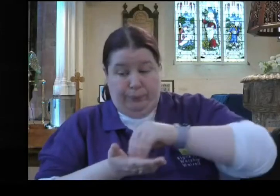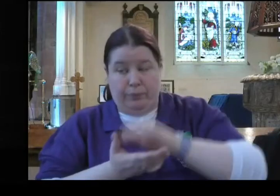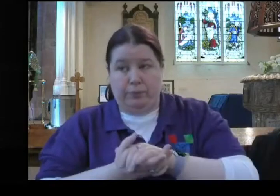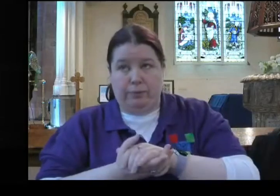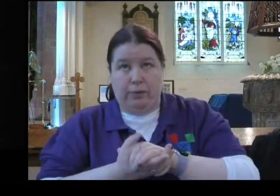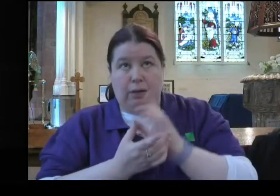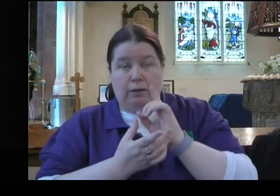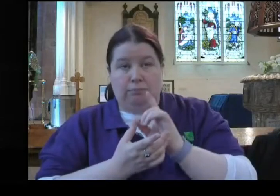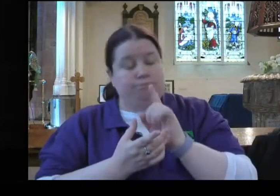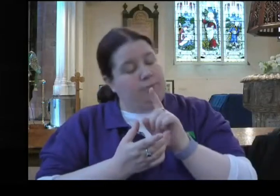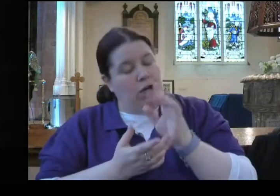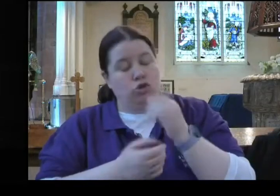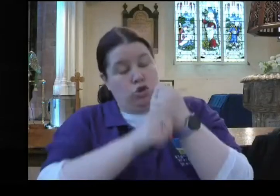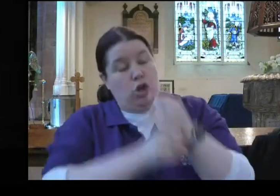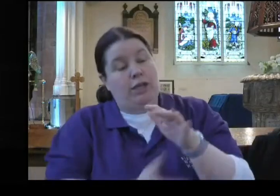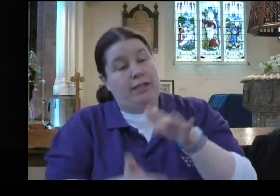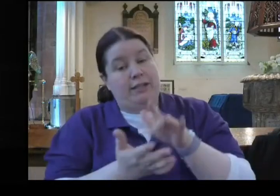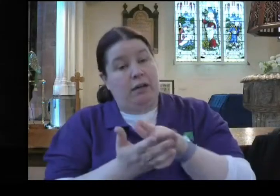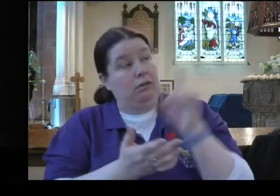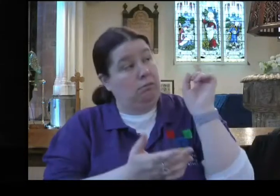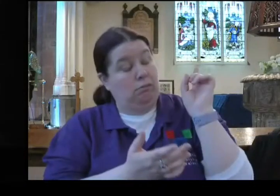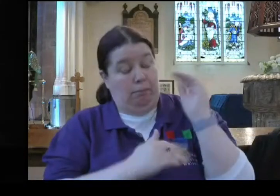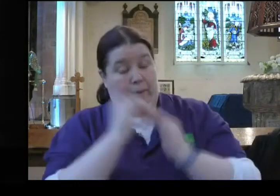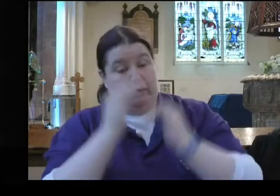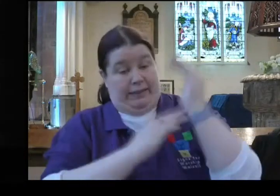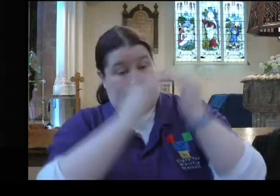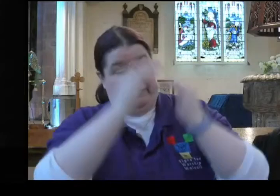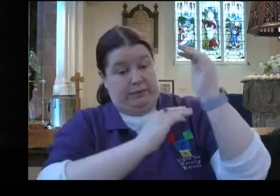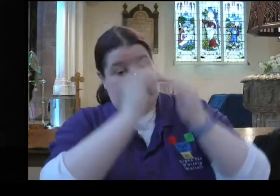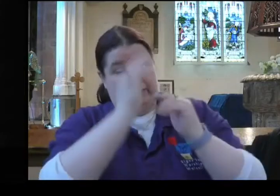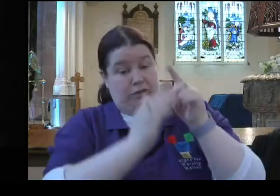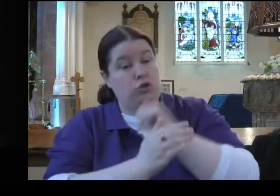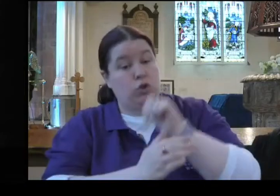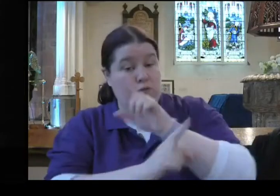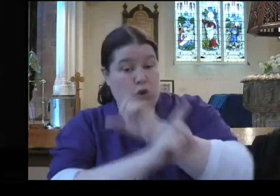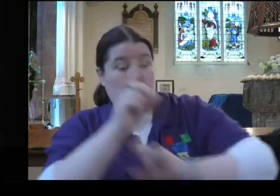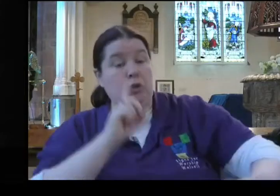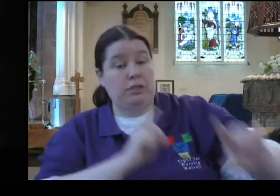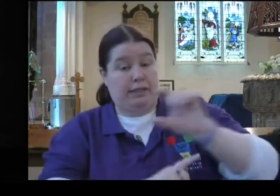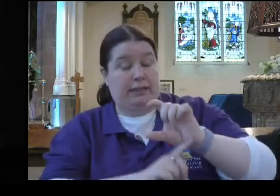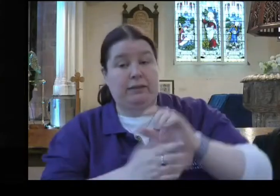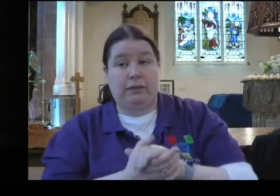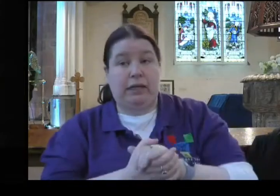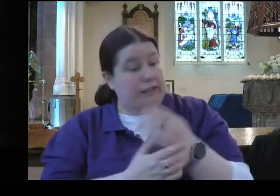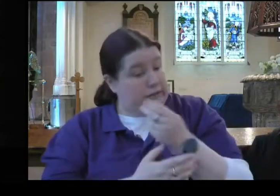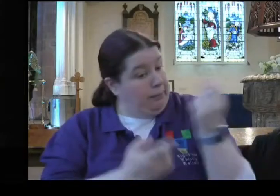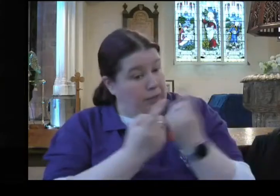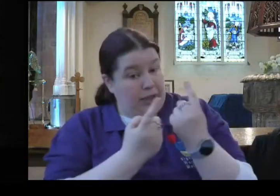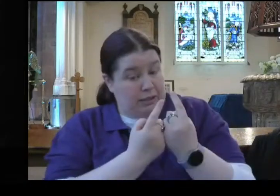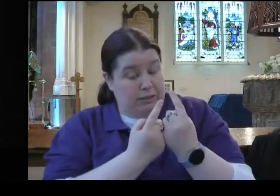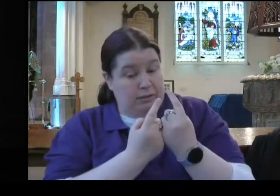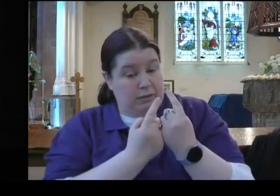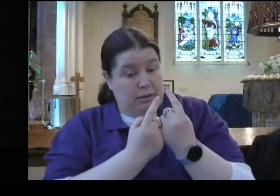I'll come back to that in a minute. Our church centre is a building very much used for the community. And whilst some of the things there are